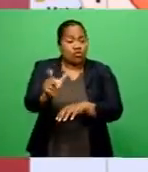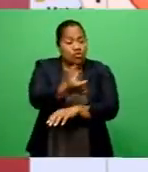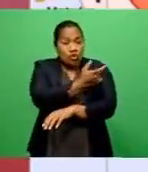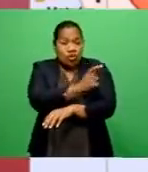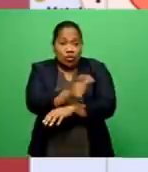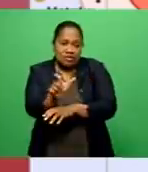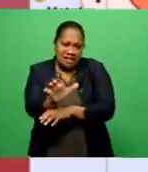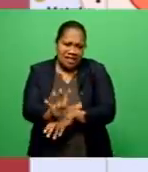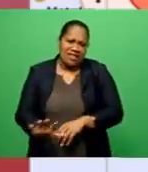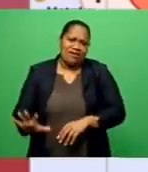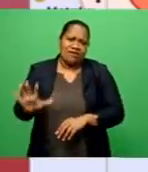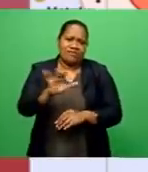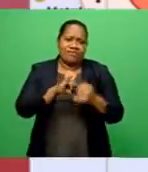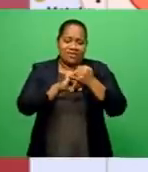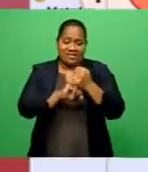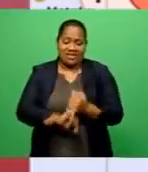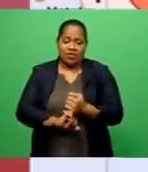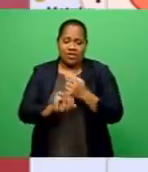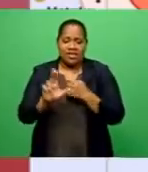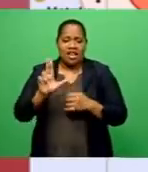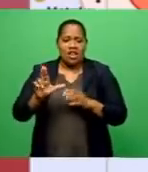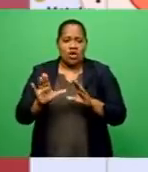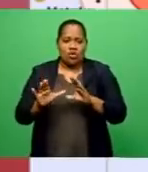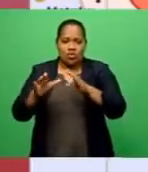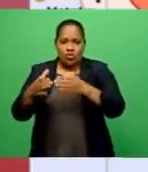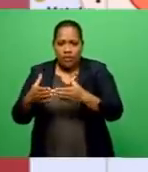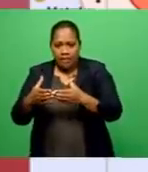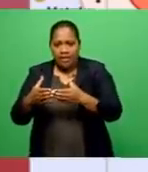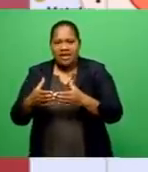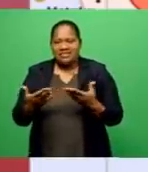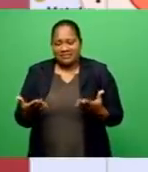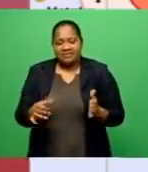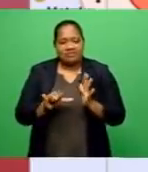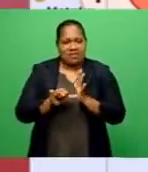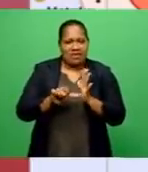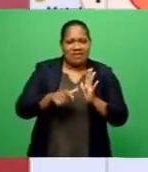of southern Lau Group, especially during high tides